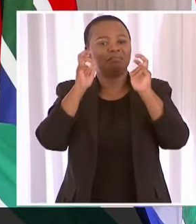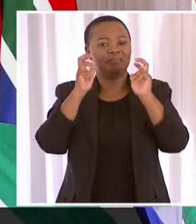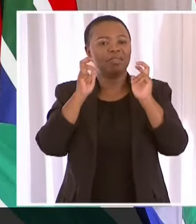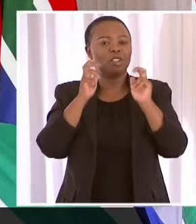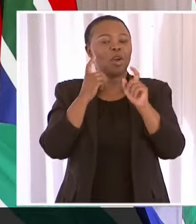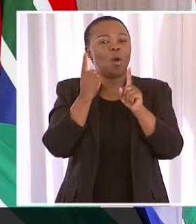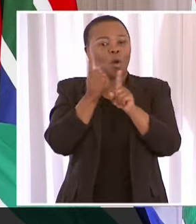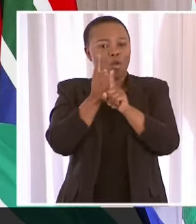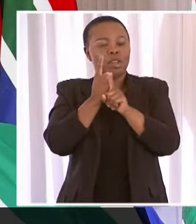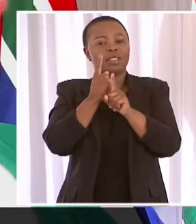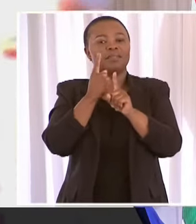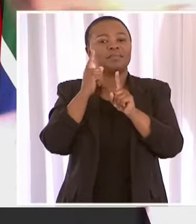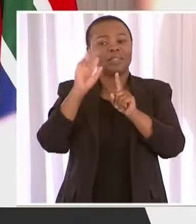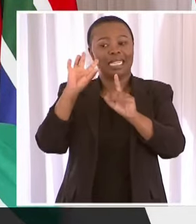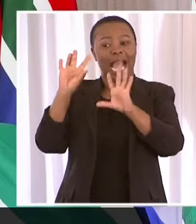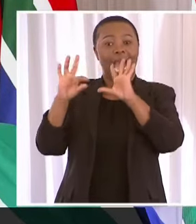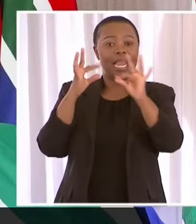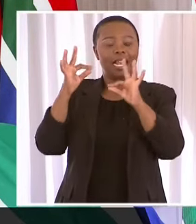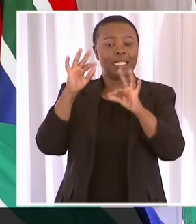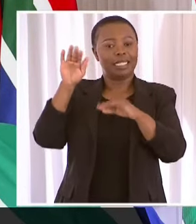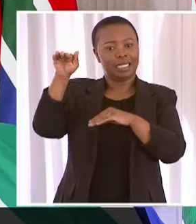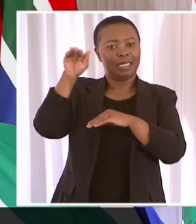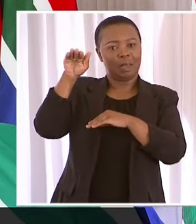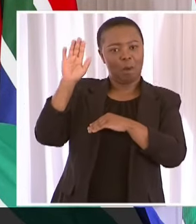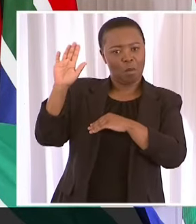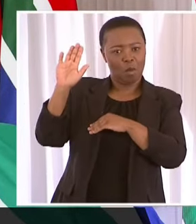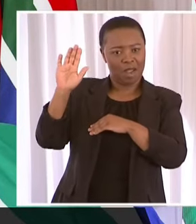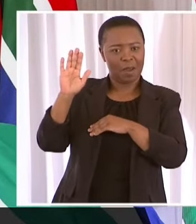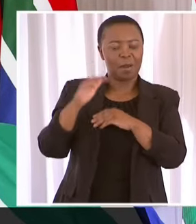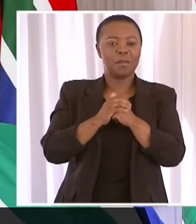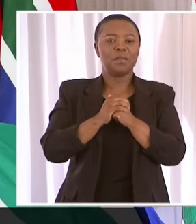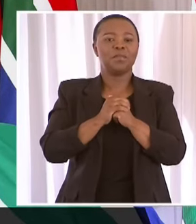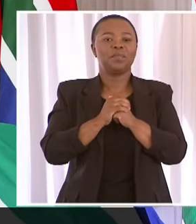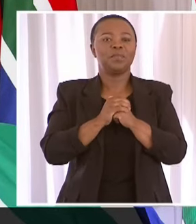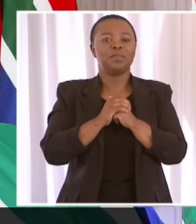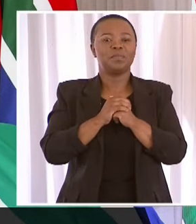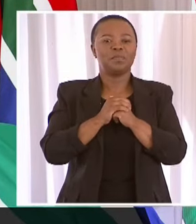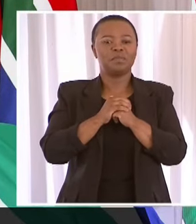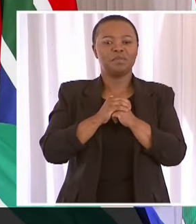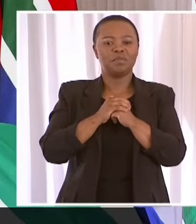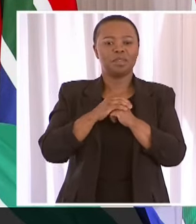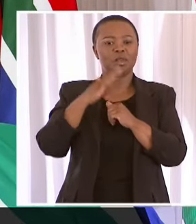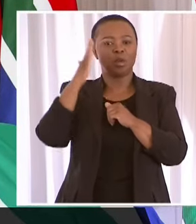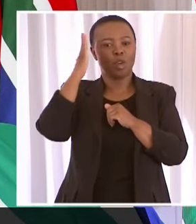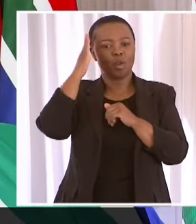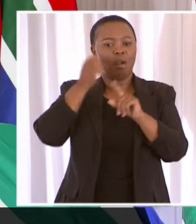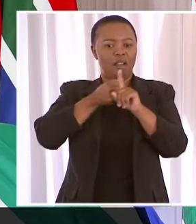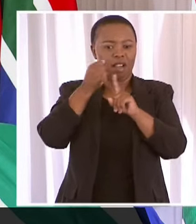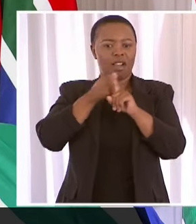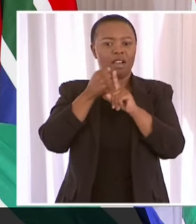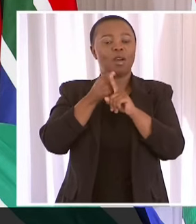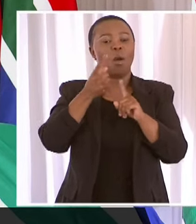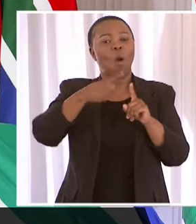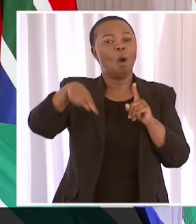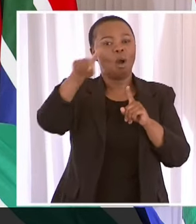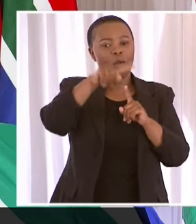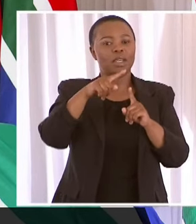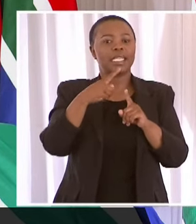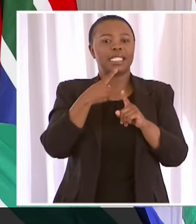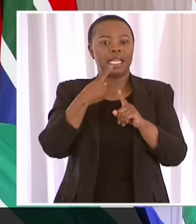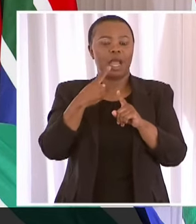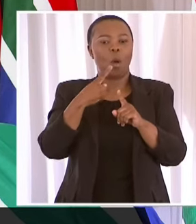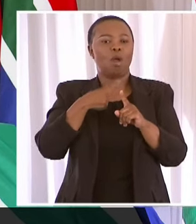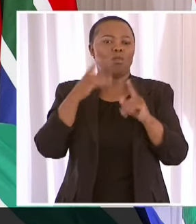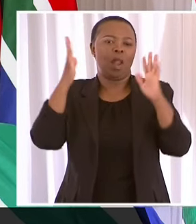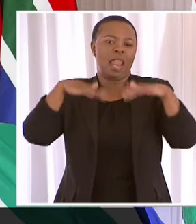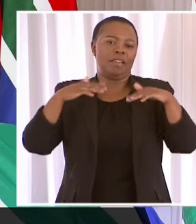in your analysis on Zimbabwe. You still owe Kabed Naidu that bottle of Jameson's, and now I'm going to have to buy it for him because you've left